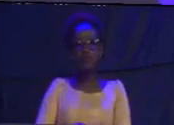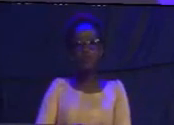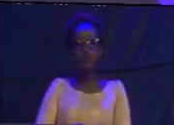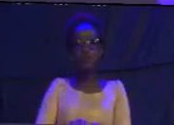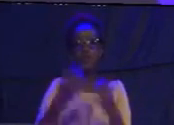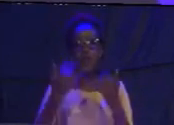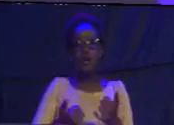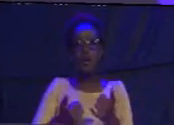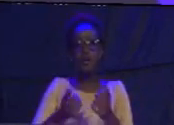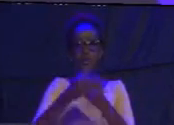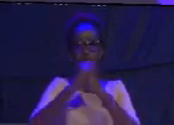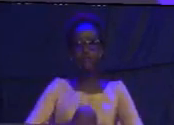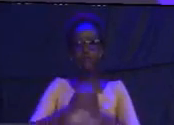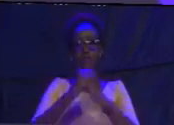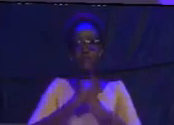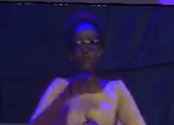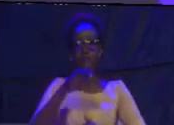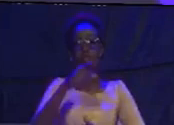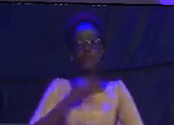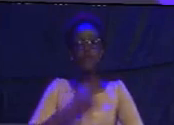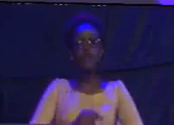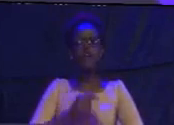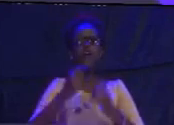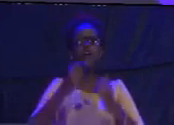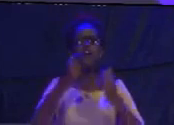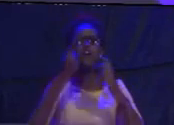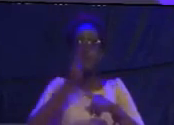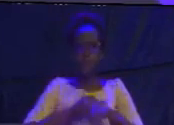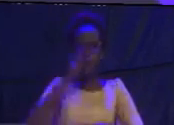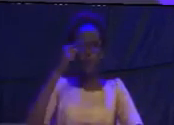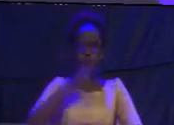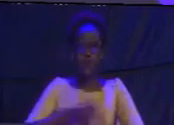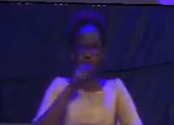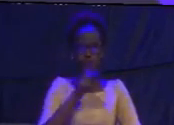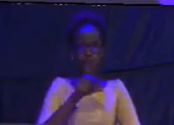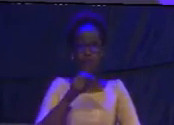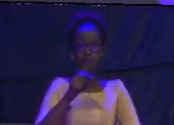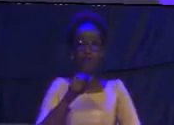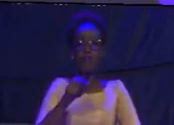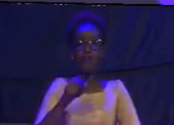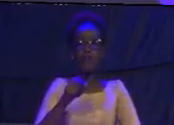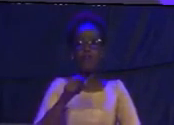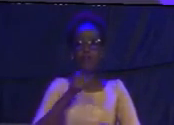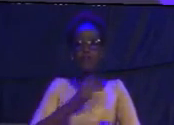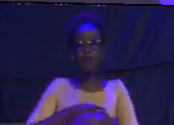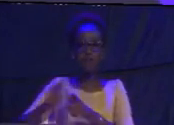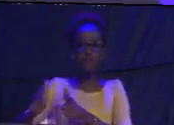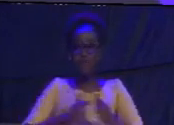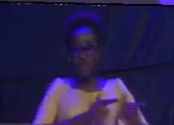shoes, he worshipped him. And that day, the battle of